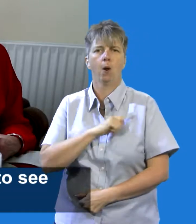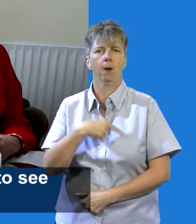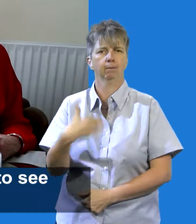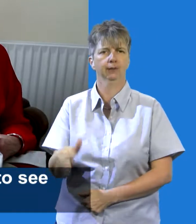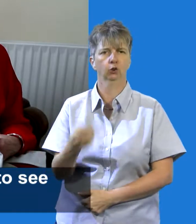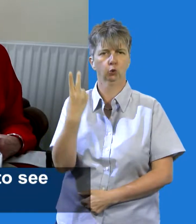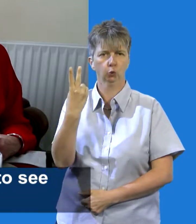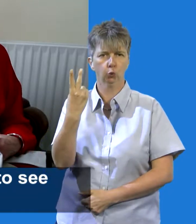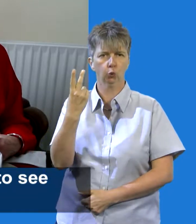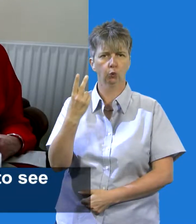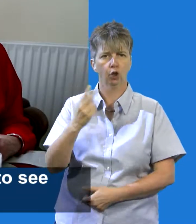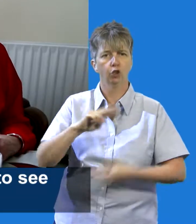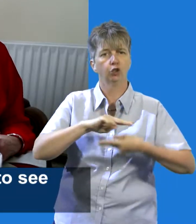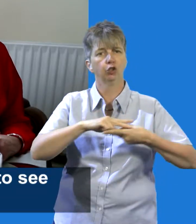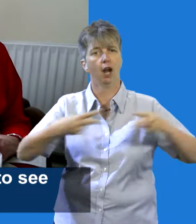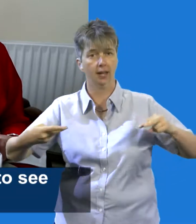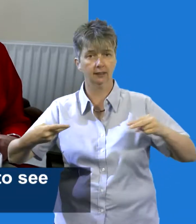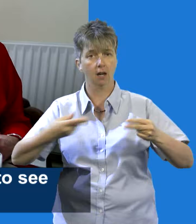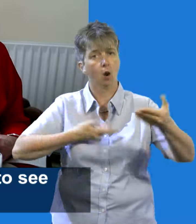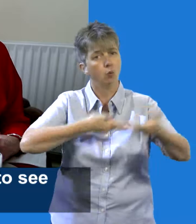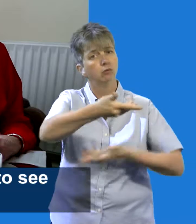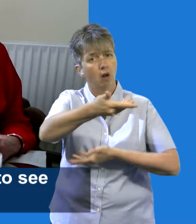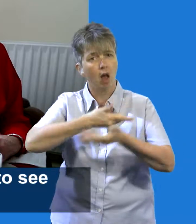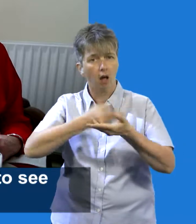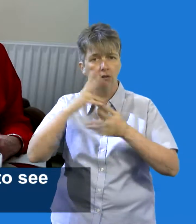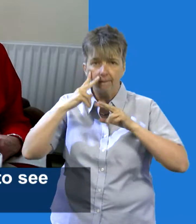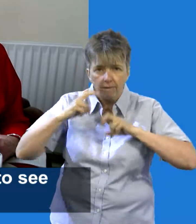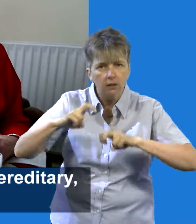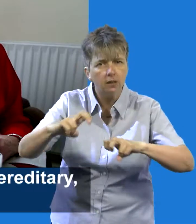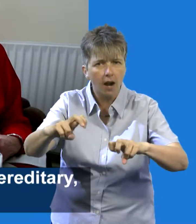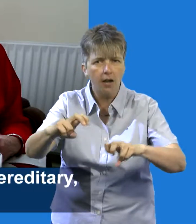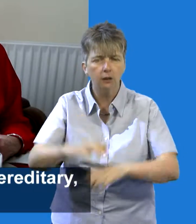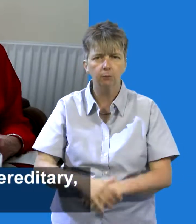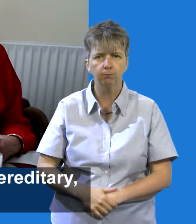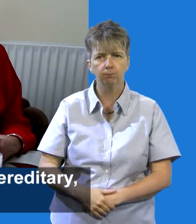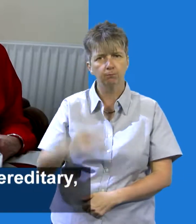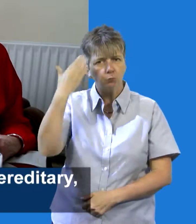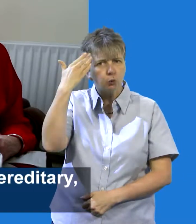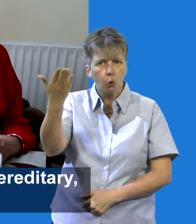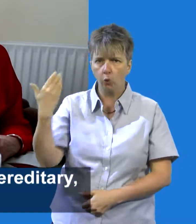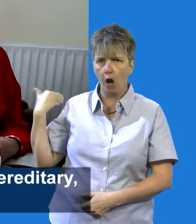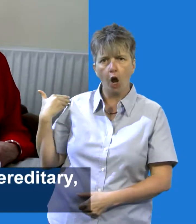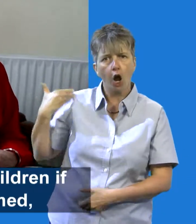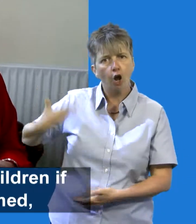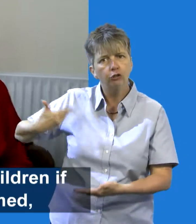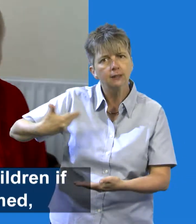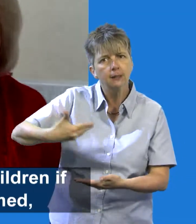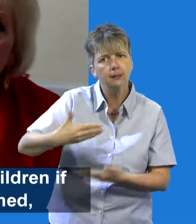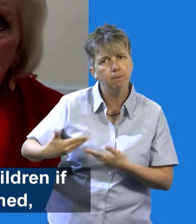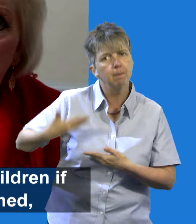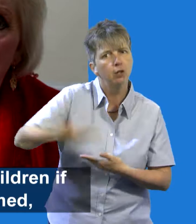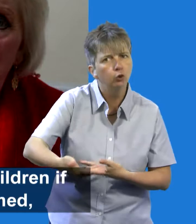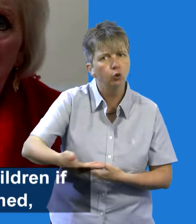because I went to see 2 genetic counsellors because I wasn't sure if it was hereditary, because I didn't want to